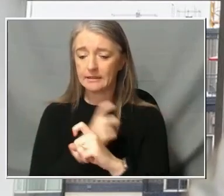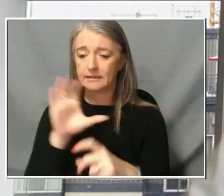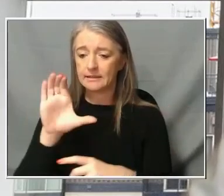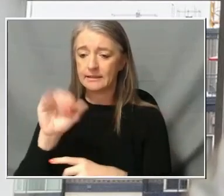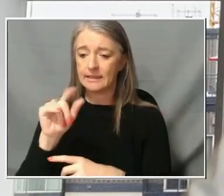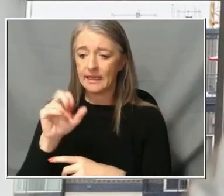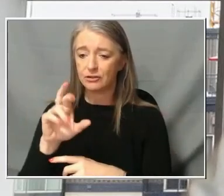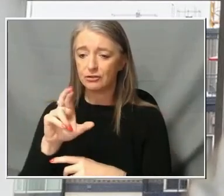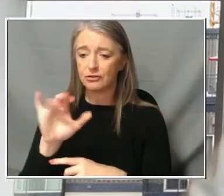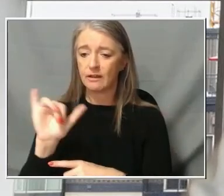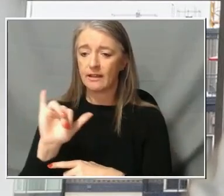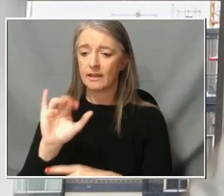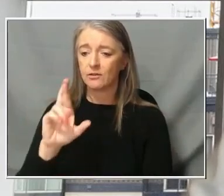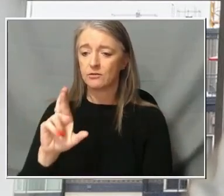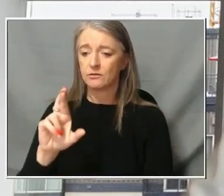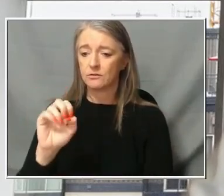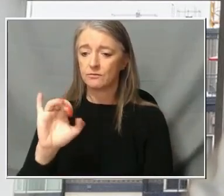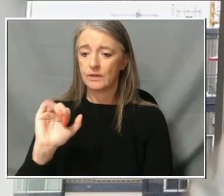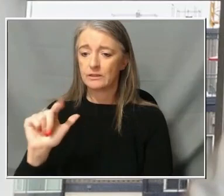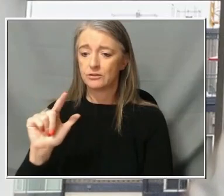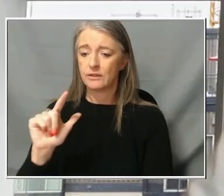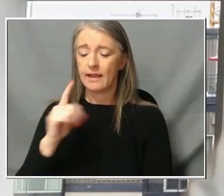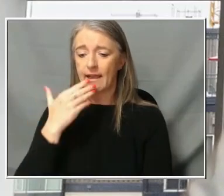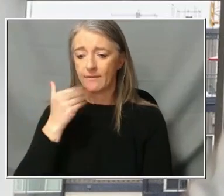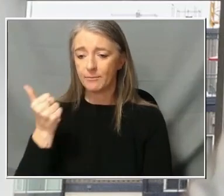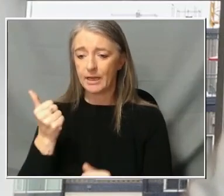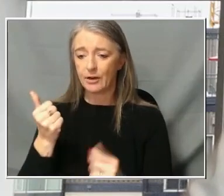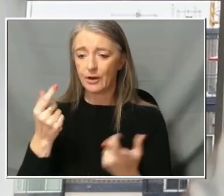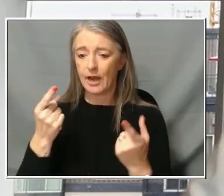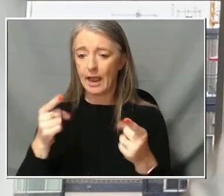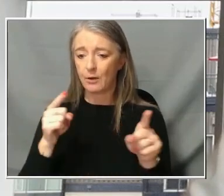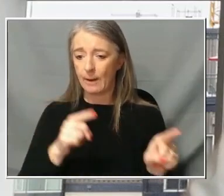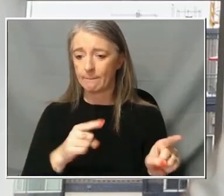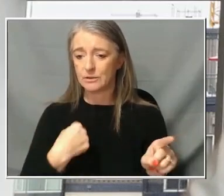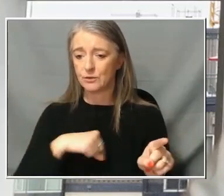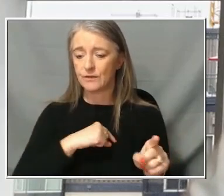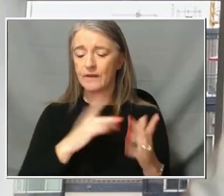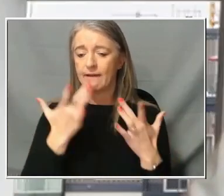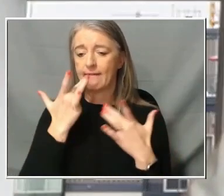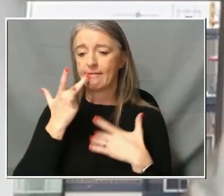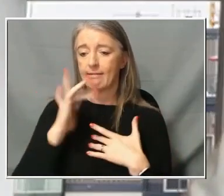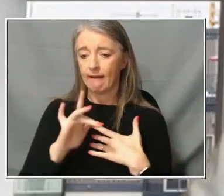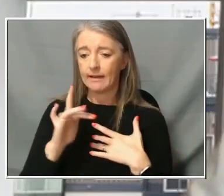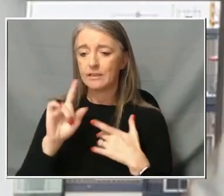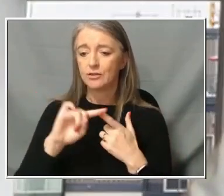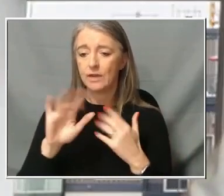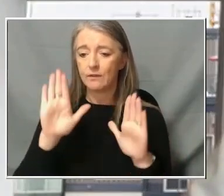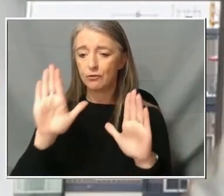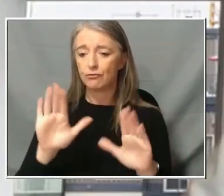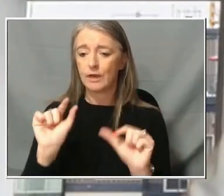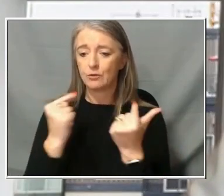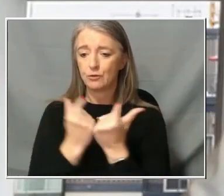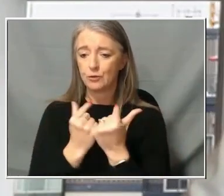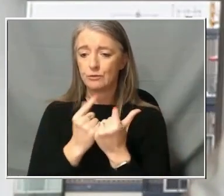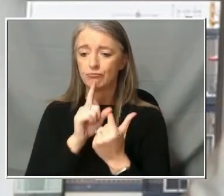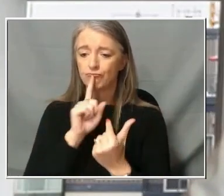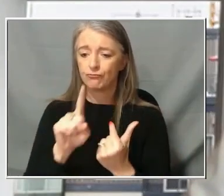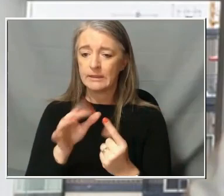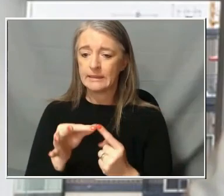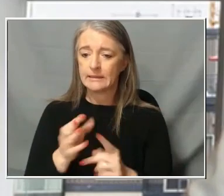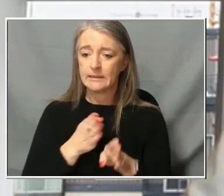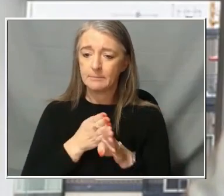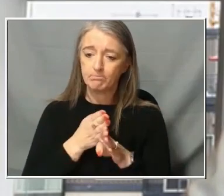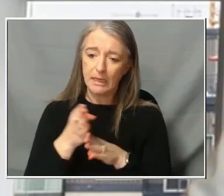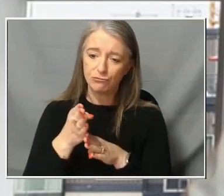like rectal cancer always have better outcomes. So we're very fortunate to have a great group that's really